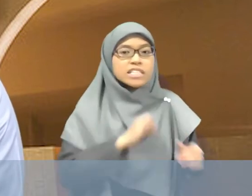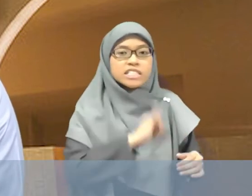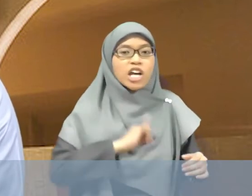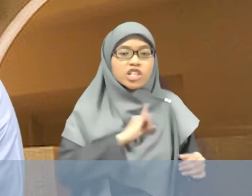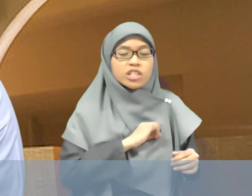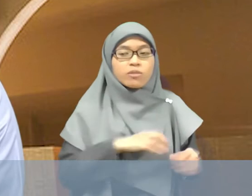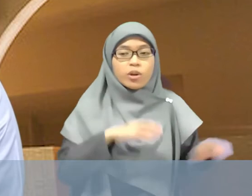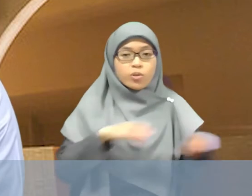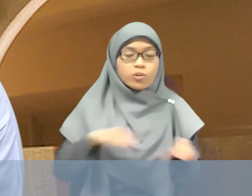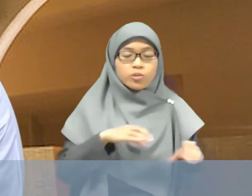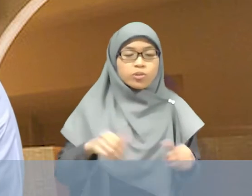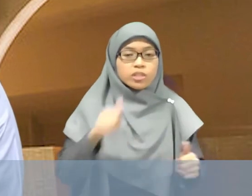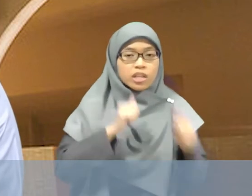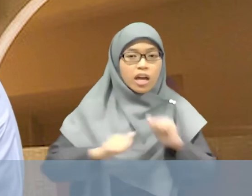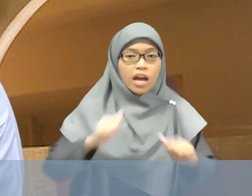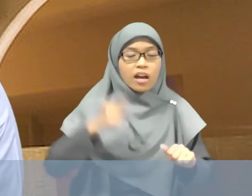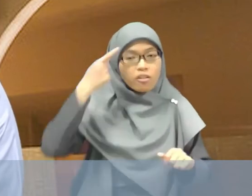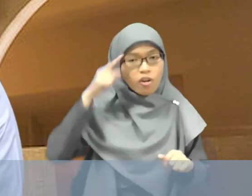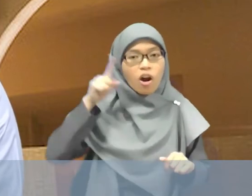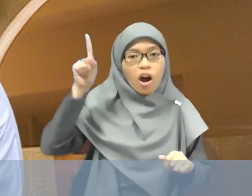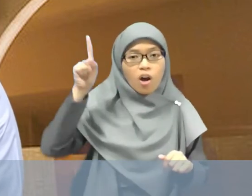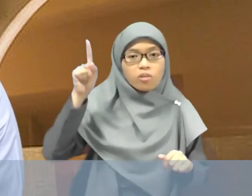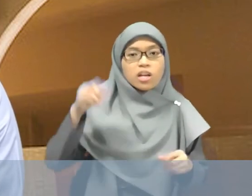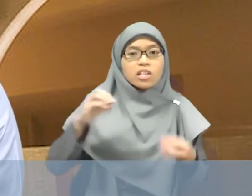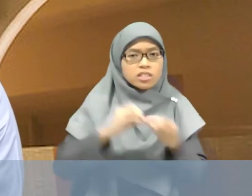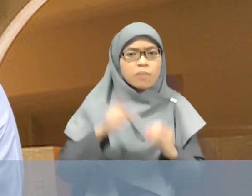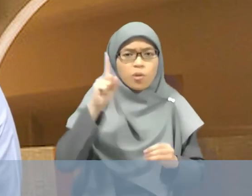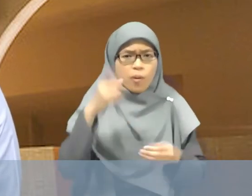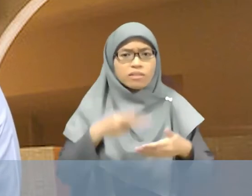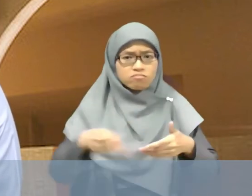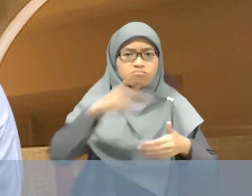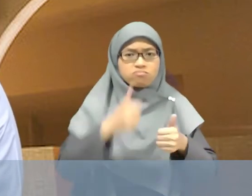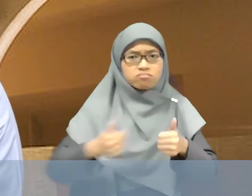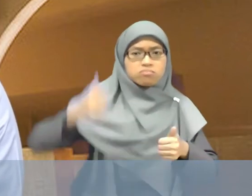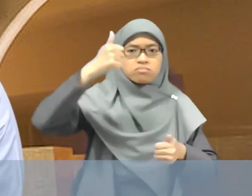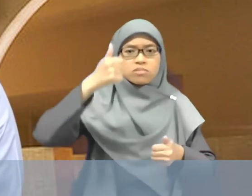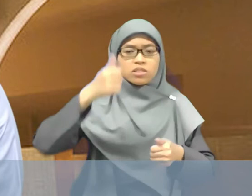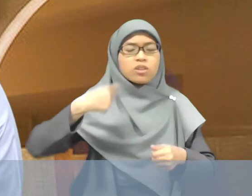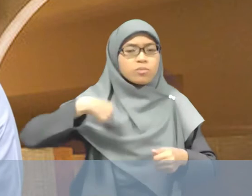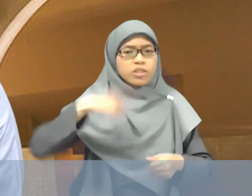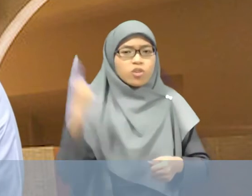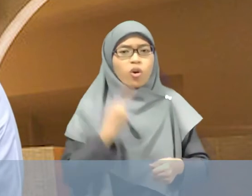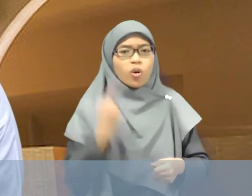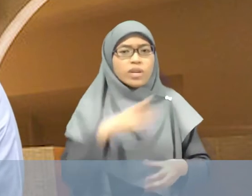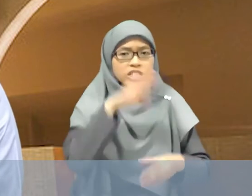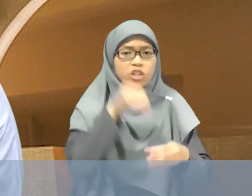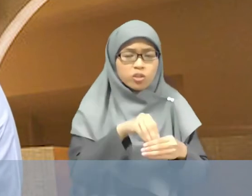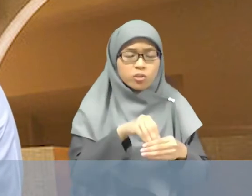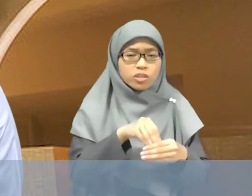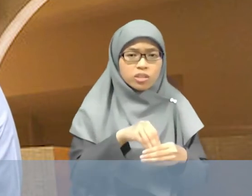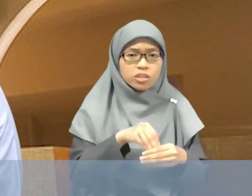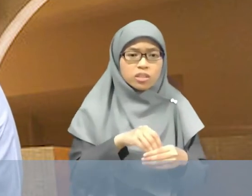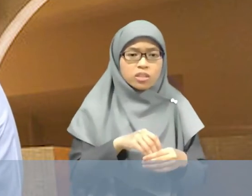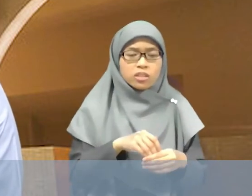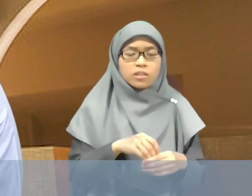act solely for the sake of Allah subhanahu wa ta'ala is the number one priority, and it should always include being sincere, being ikhlas in